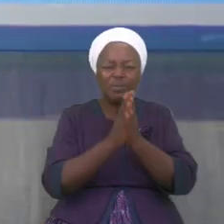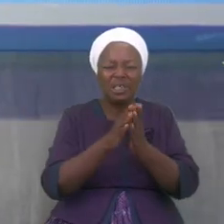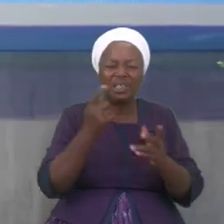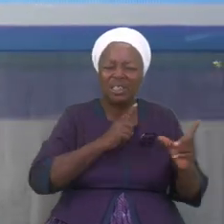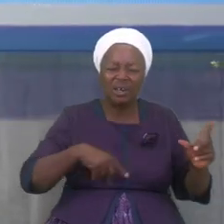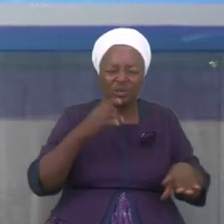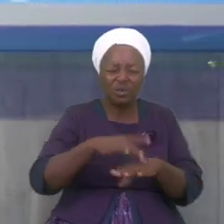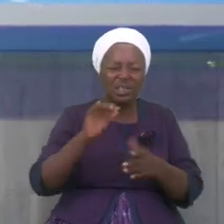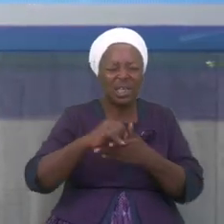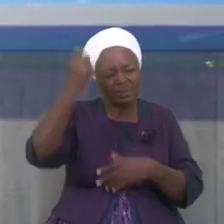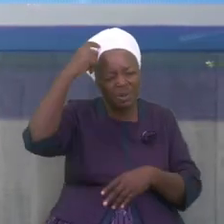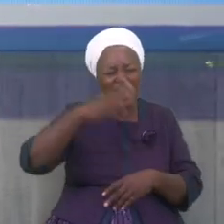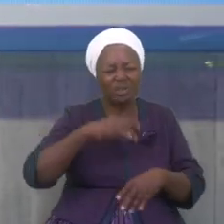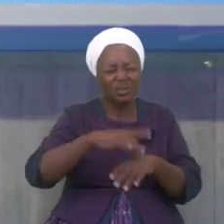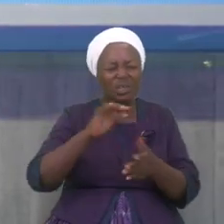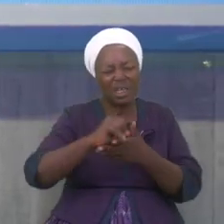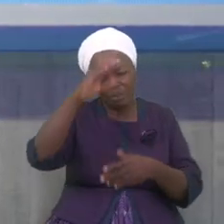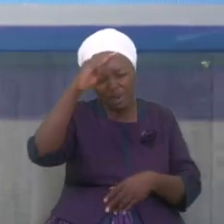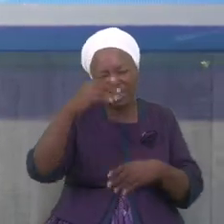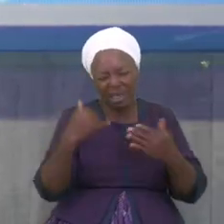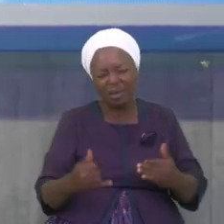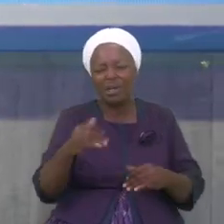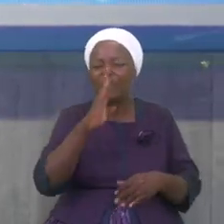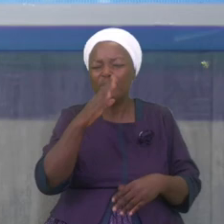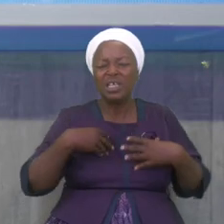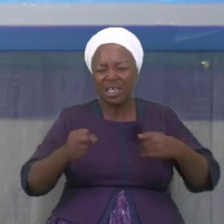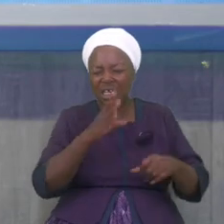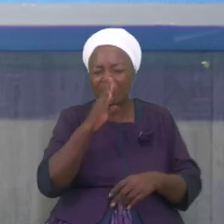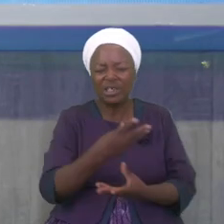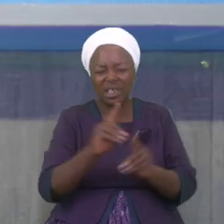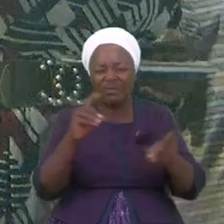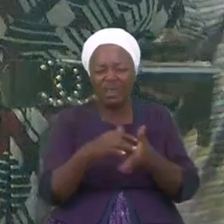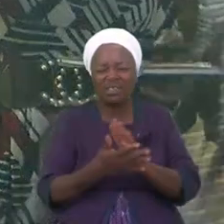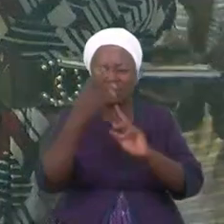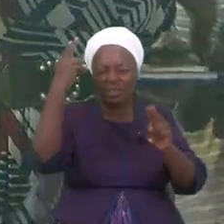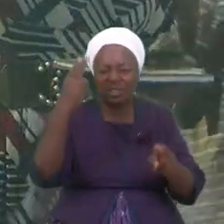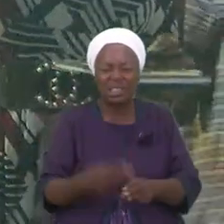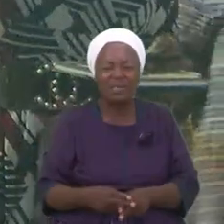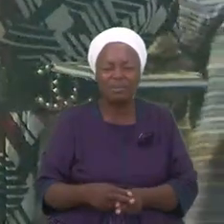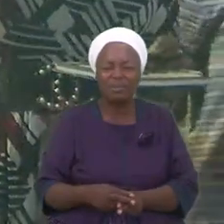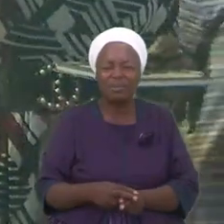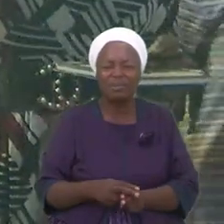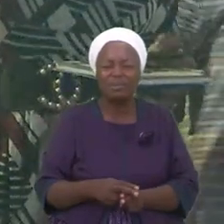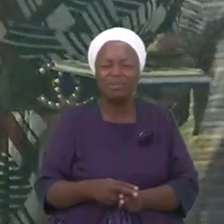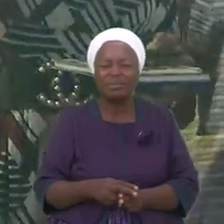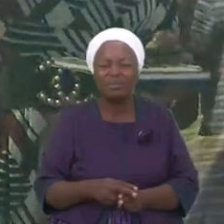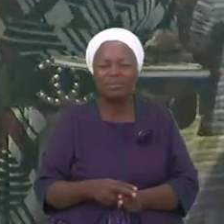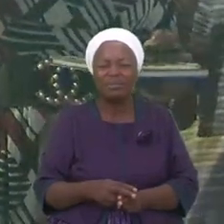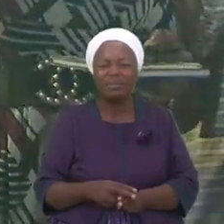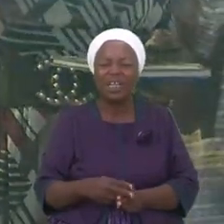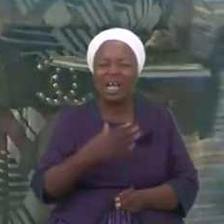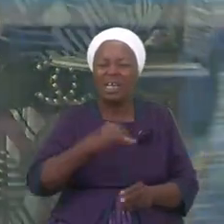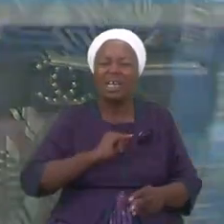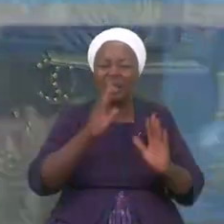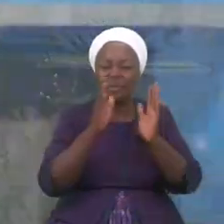that brain and touch that mind right now. Be healed and delivered in Jesus' name. And I pray that